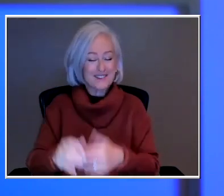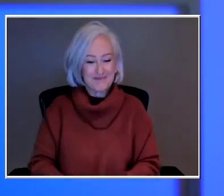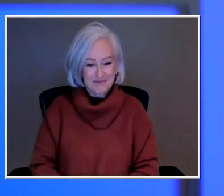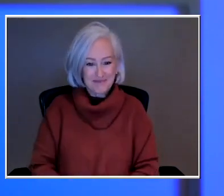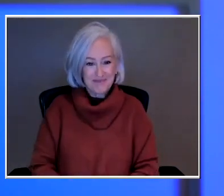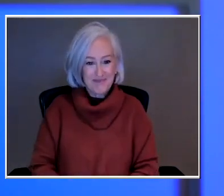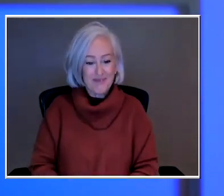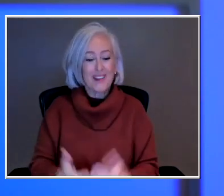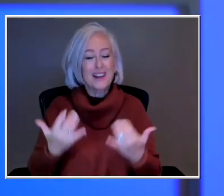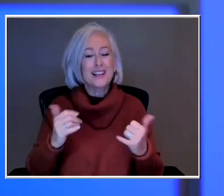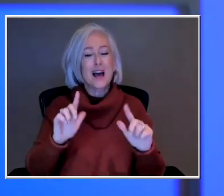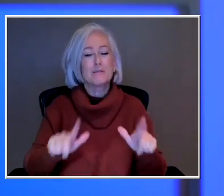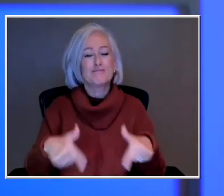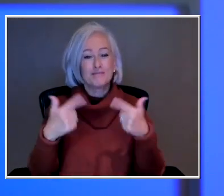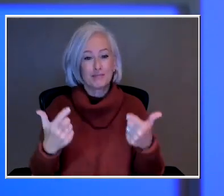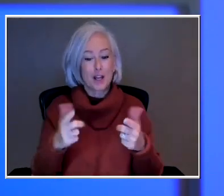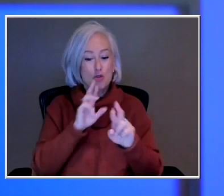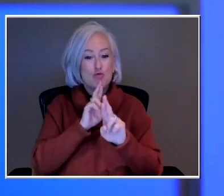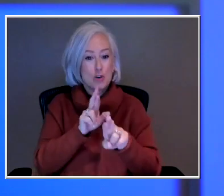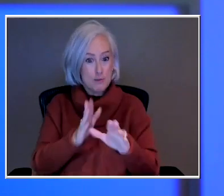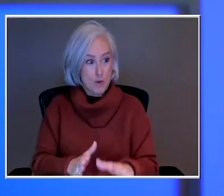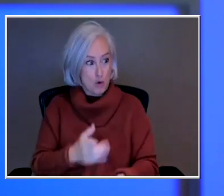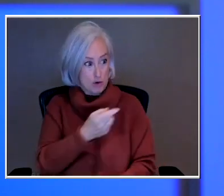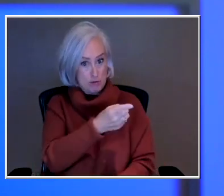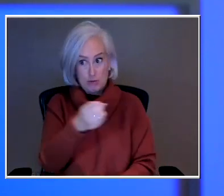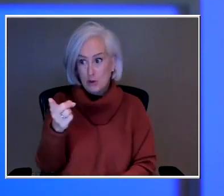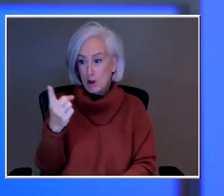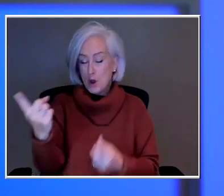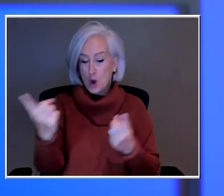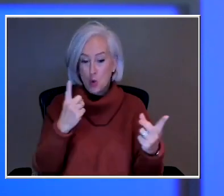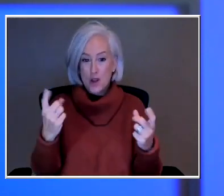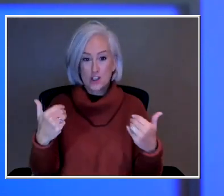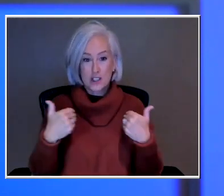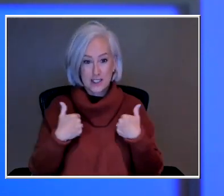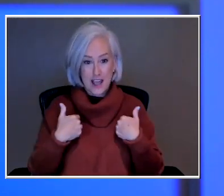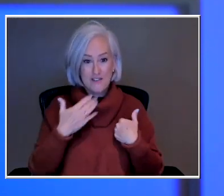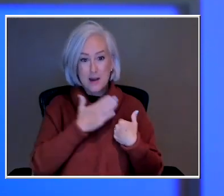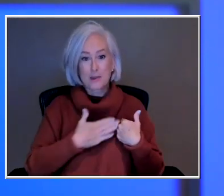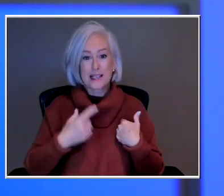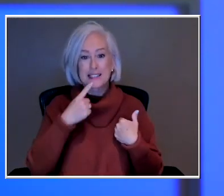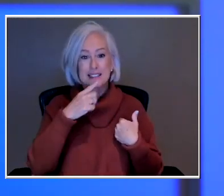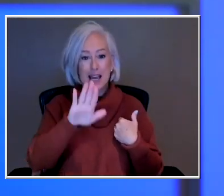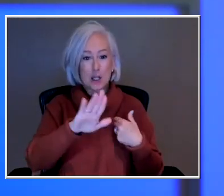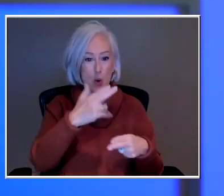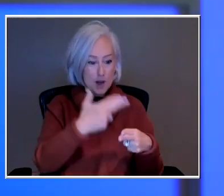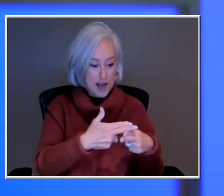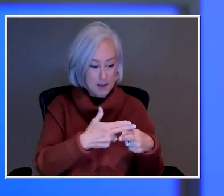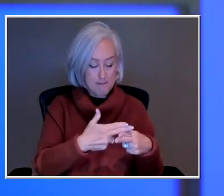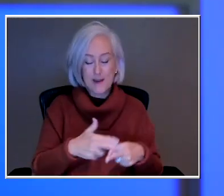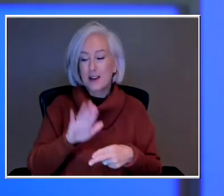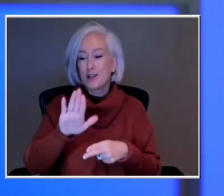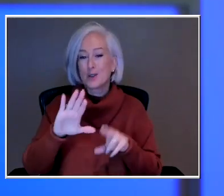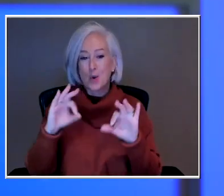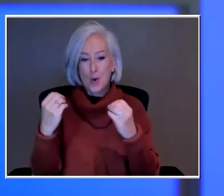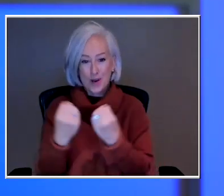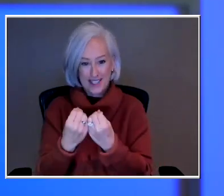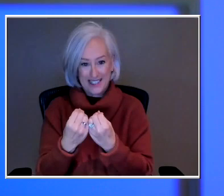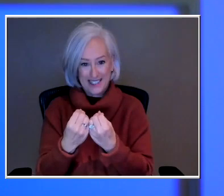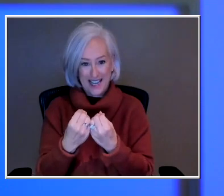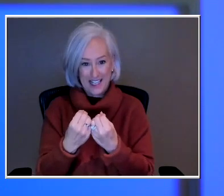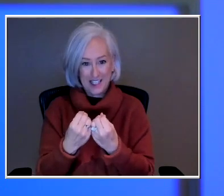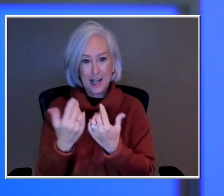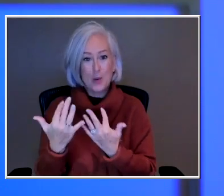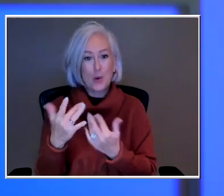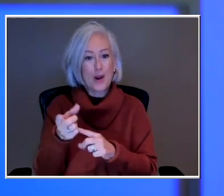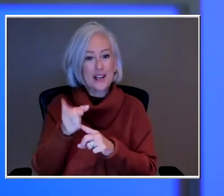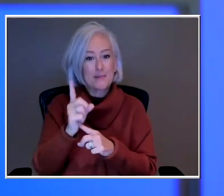reporters for any questions. If you have one, again, please state your name and your organization. We're just going to give you a few moments here to jump on the line. So whoever